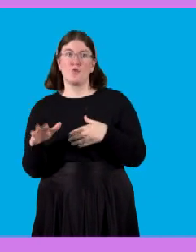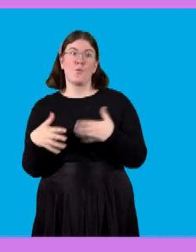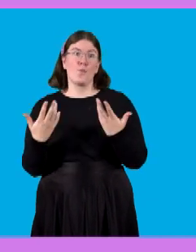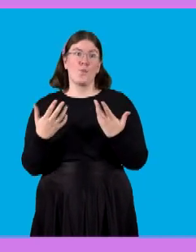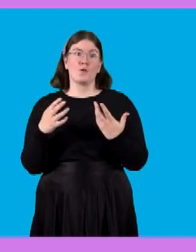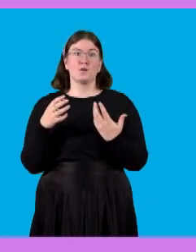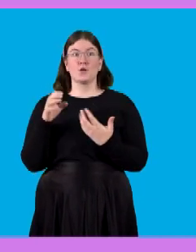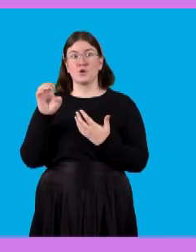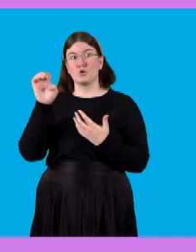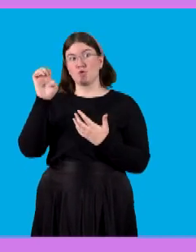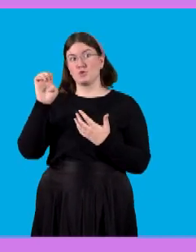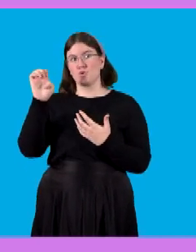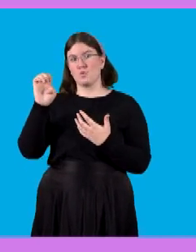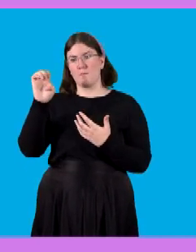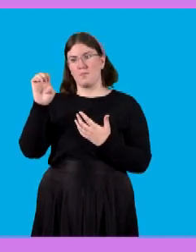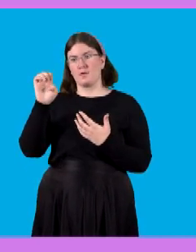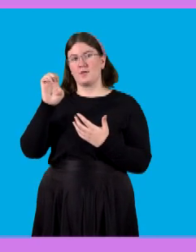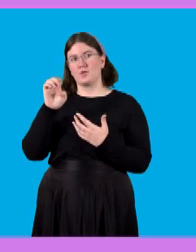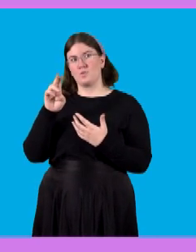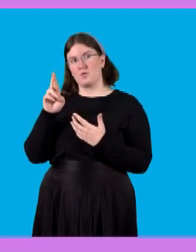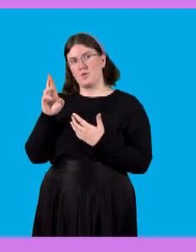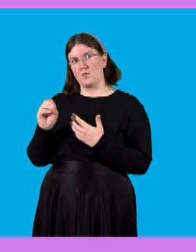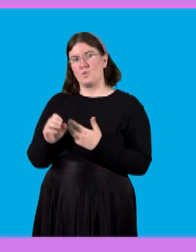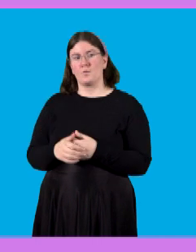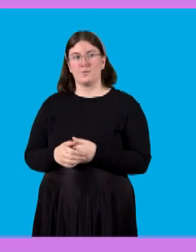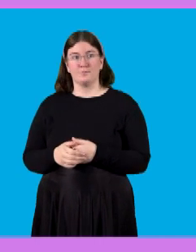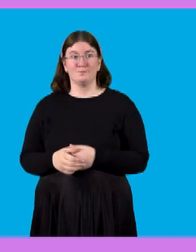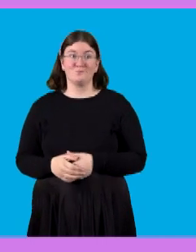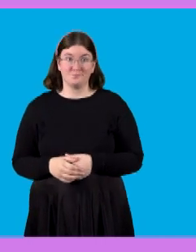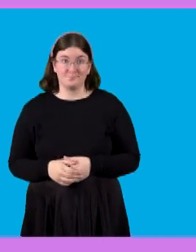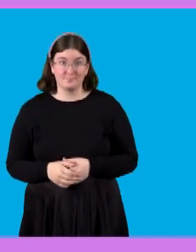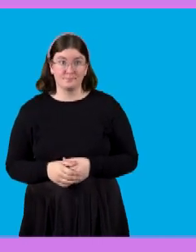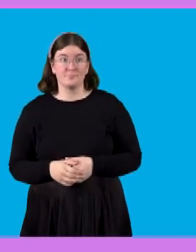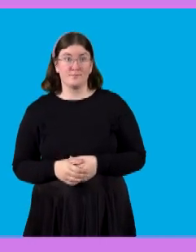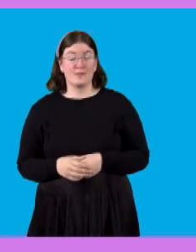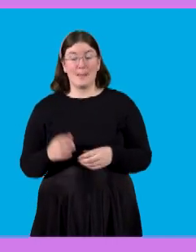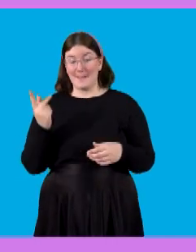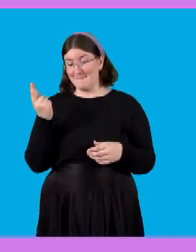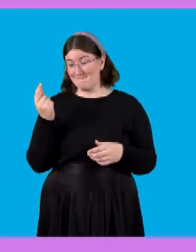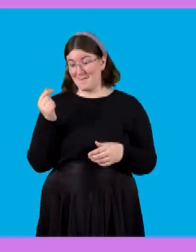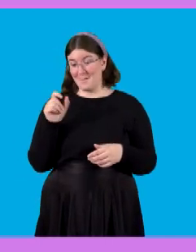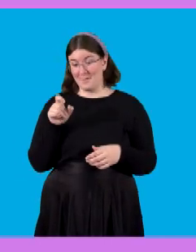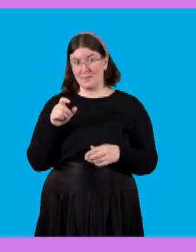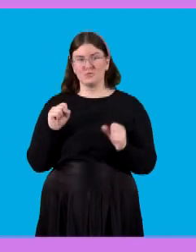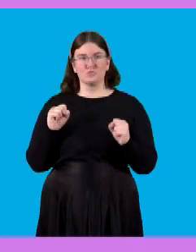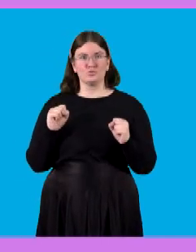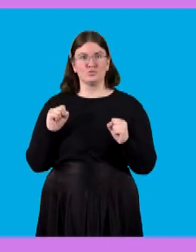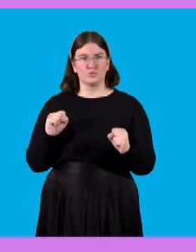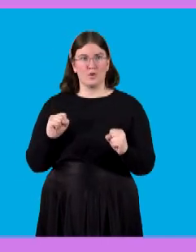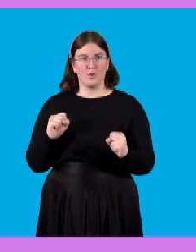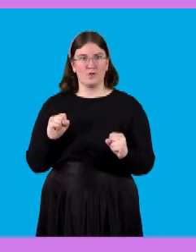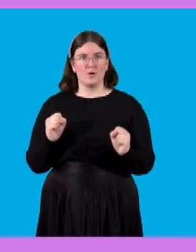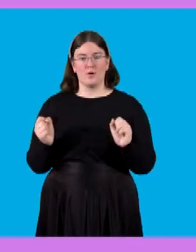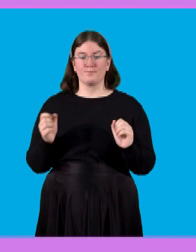Africa, or the euro in most of Europe. Then a currency is said to be strong, right, when it is worth